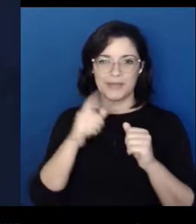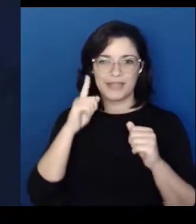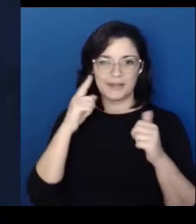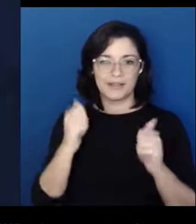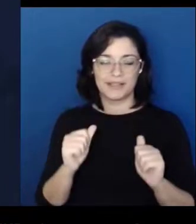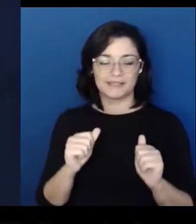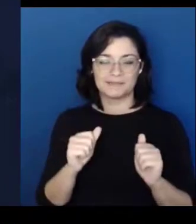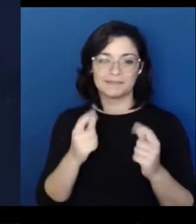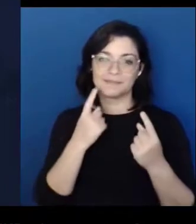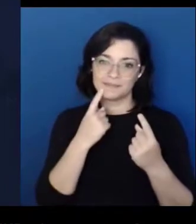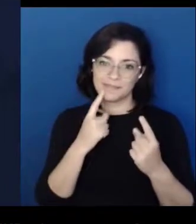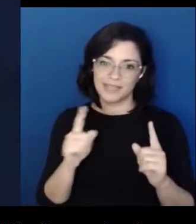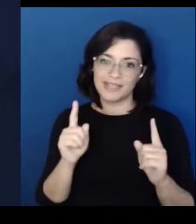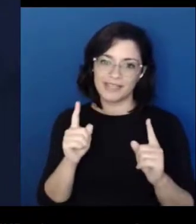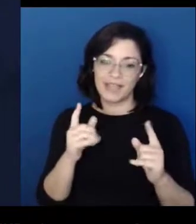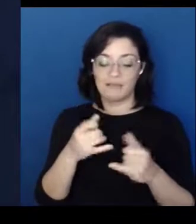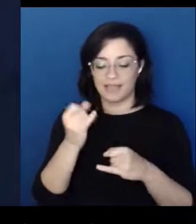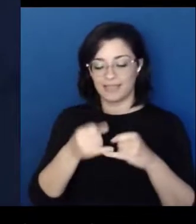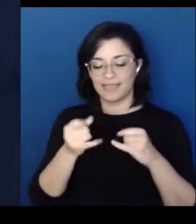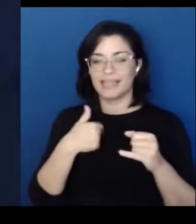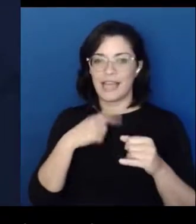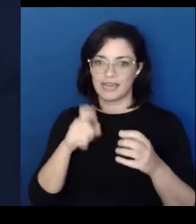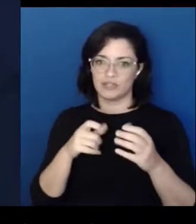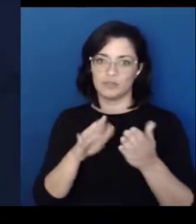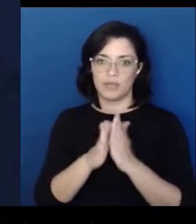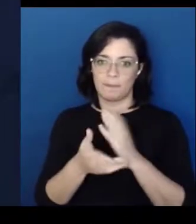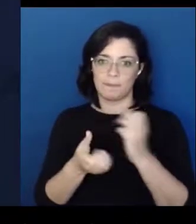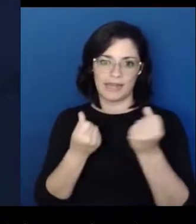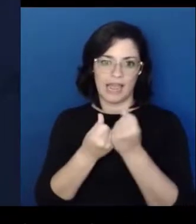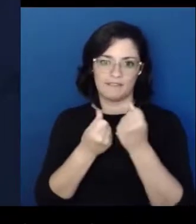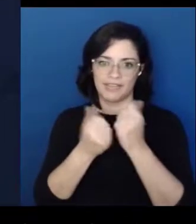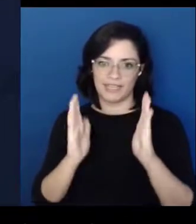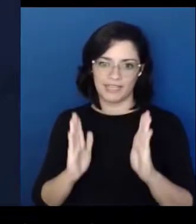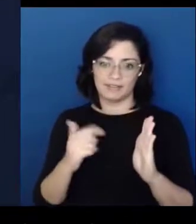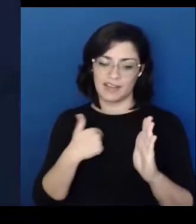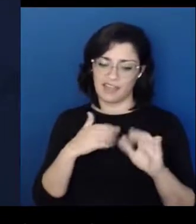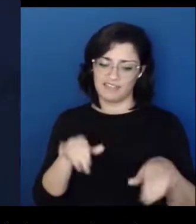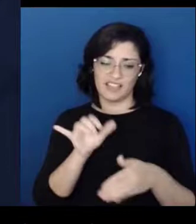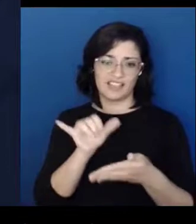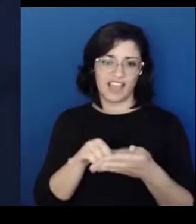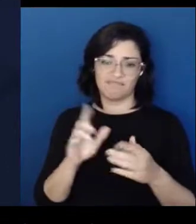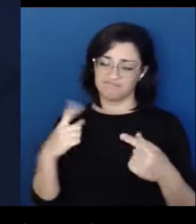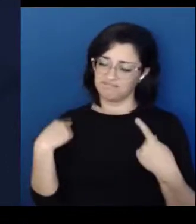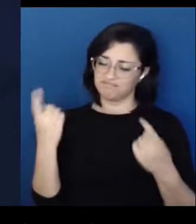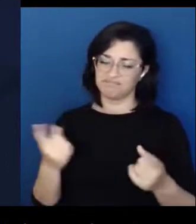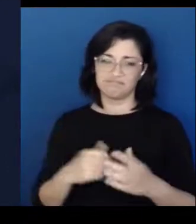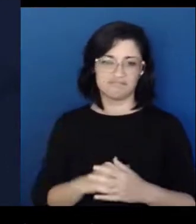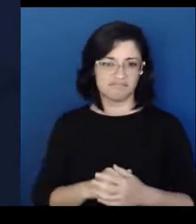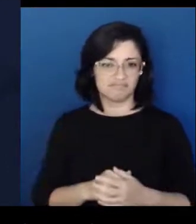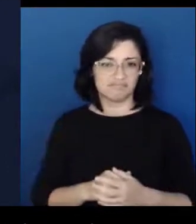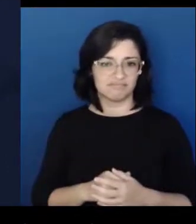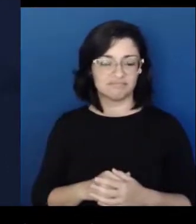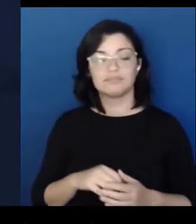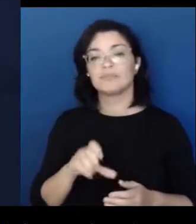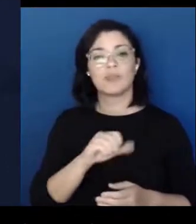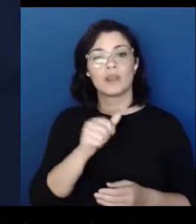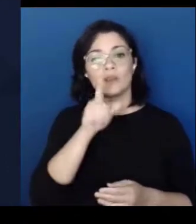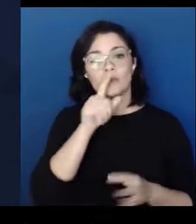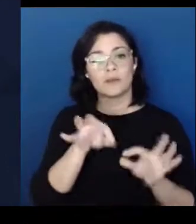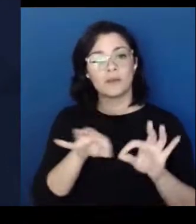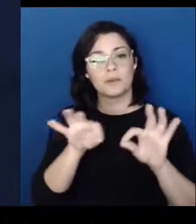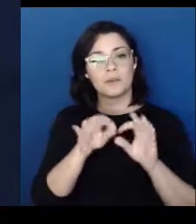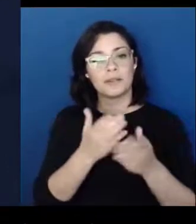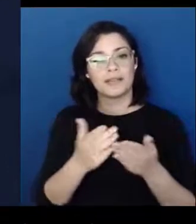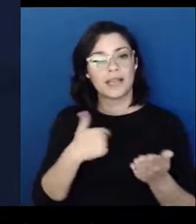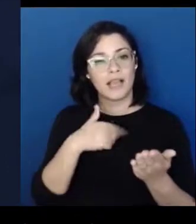have done ever since that day. Another key takeaway is that you, a person with hearing loss,